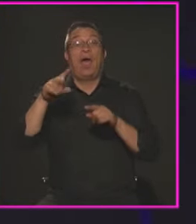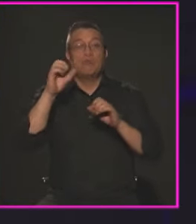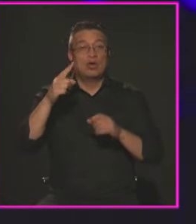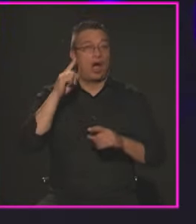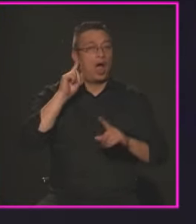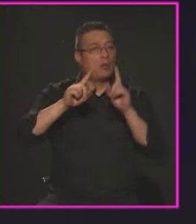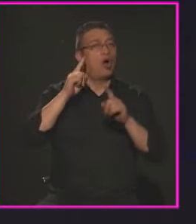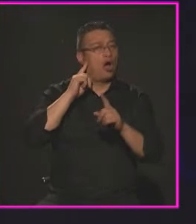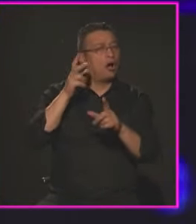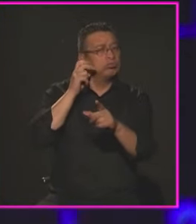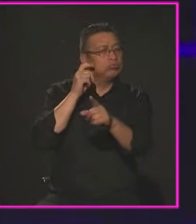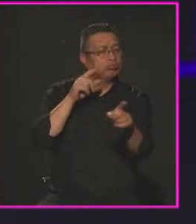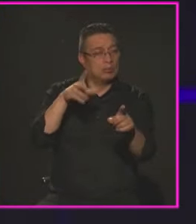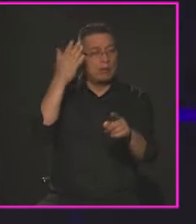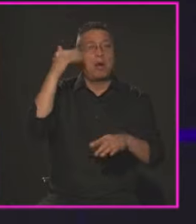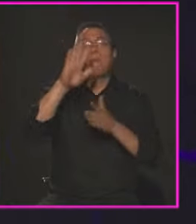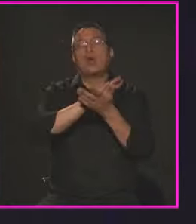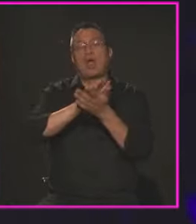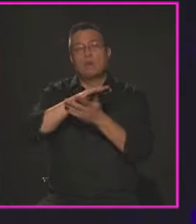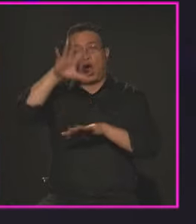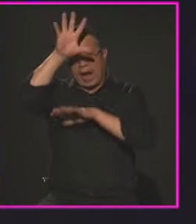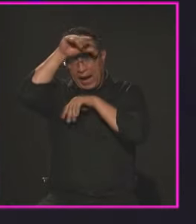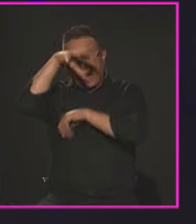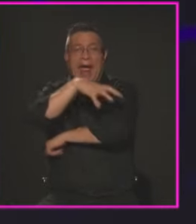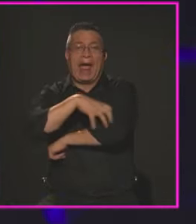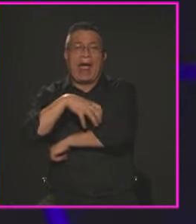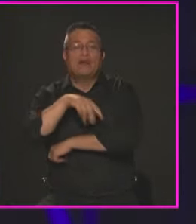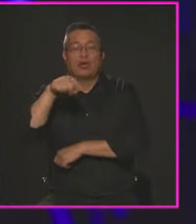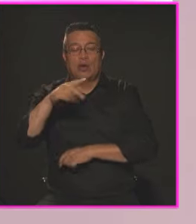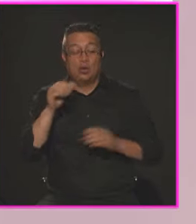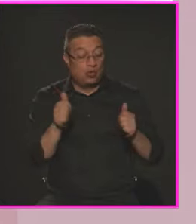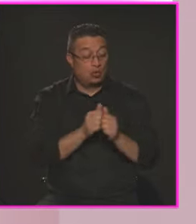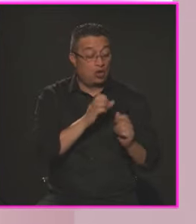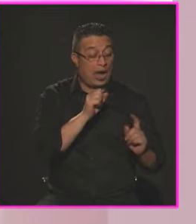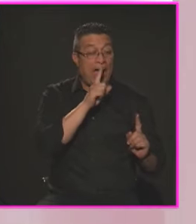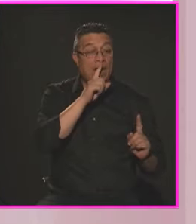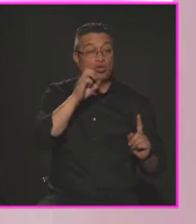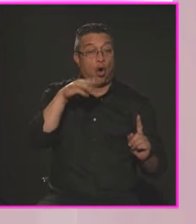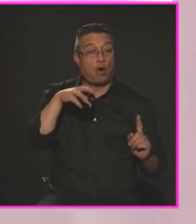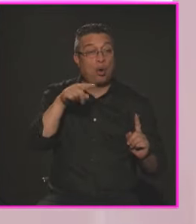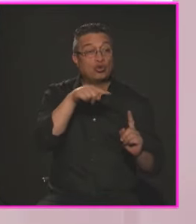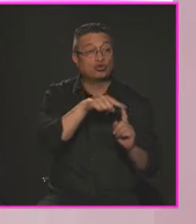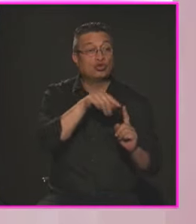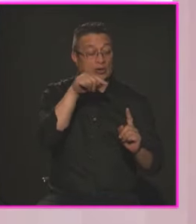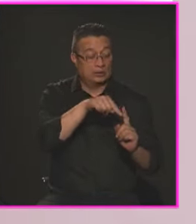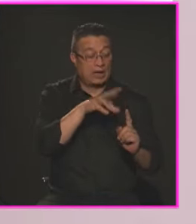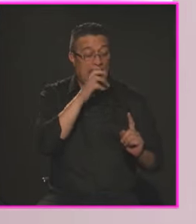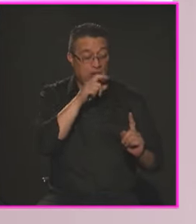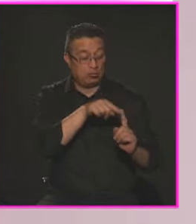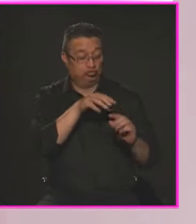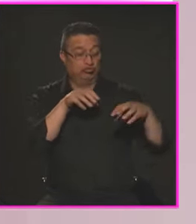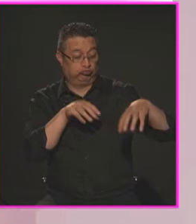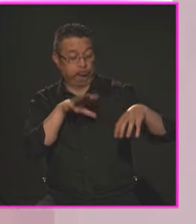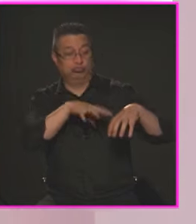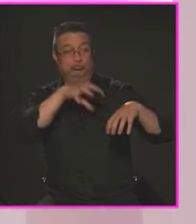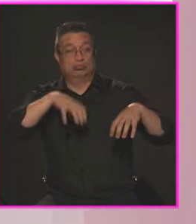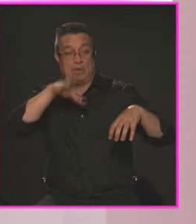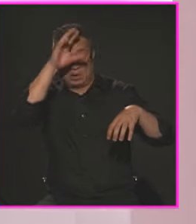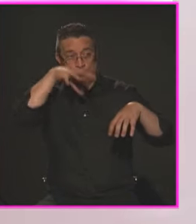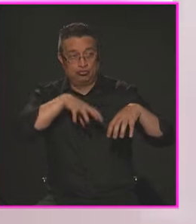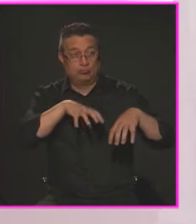a cat which is in contact with an atom. The atom is in state superposition, and the cat is put by the interaction with the atom in a